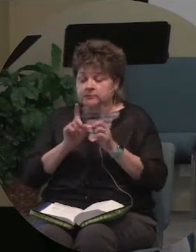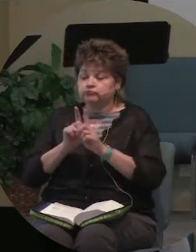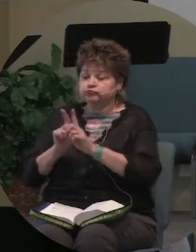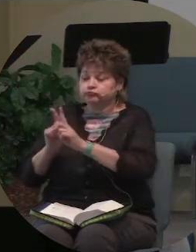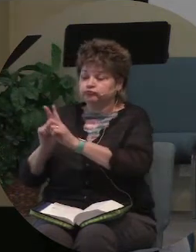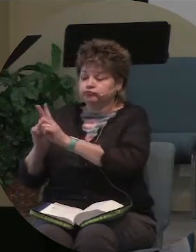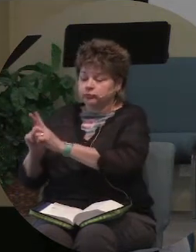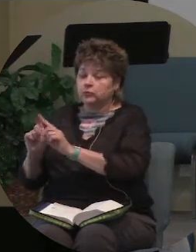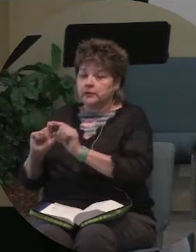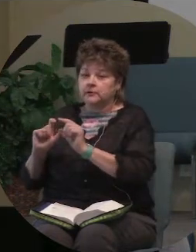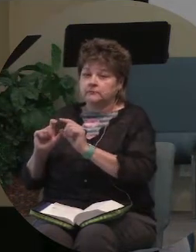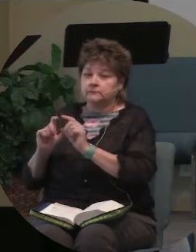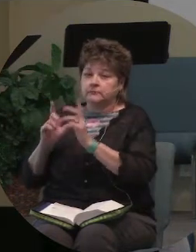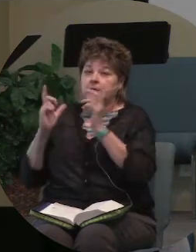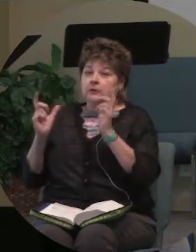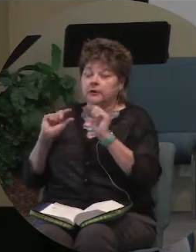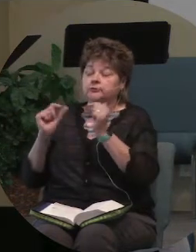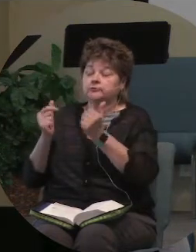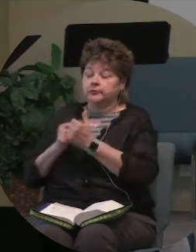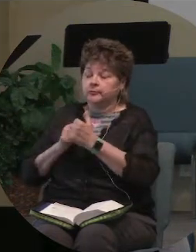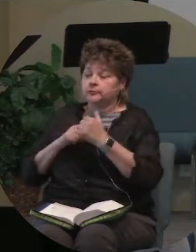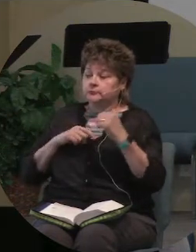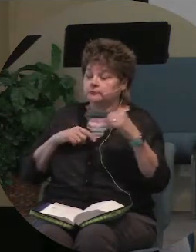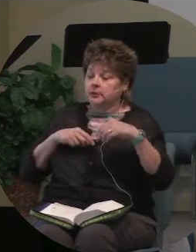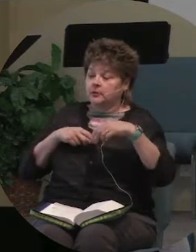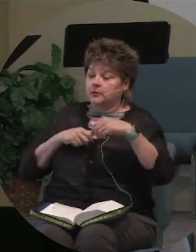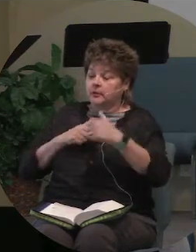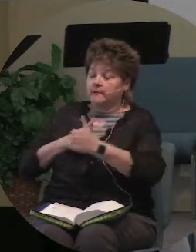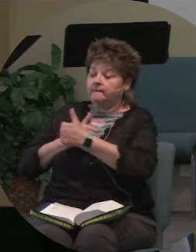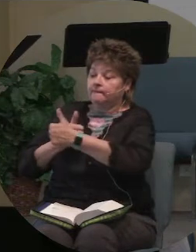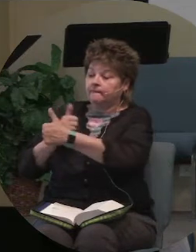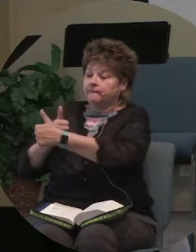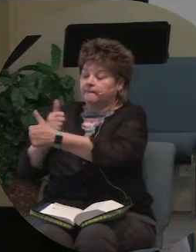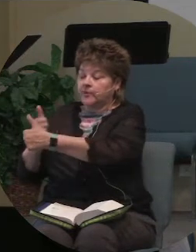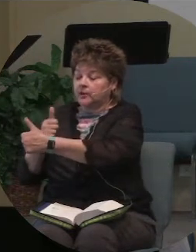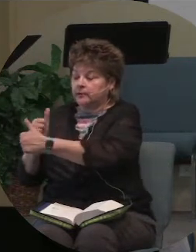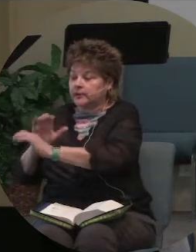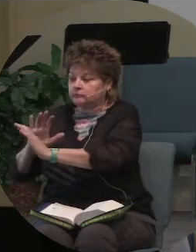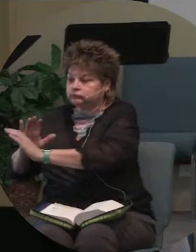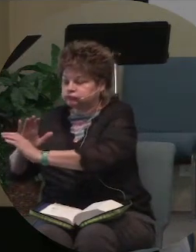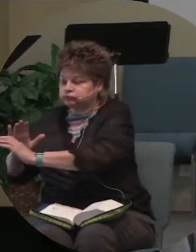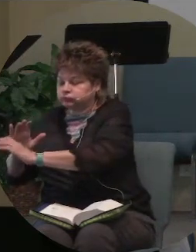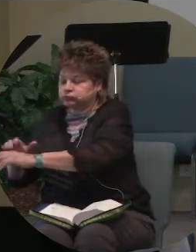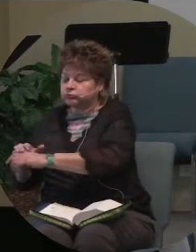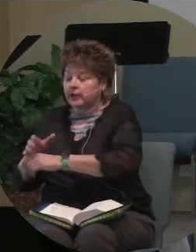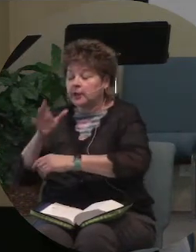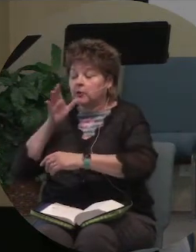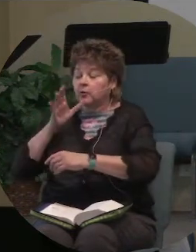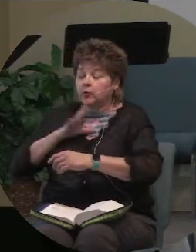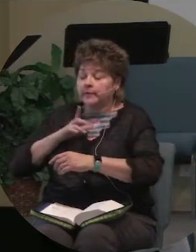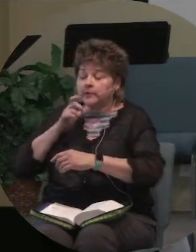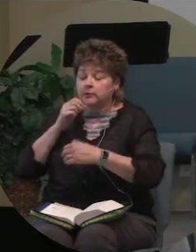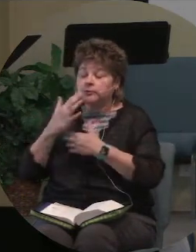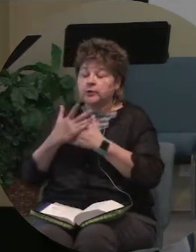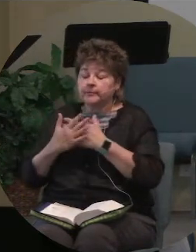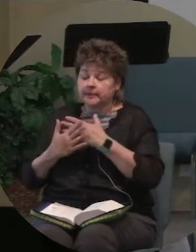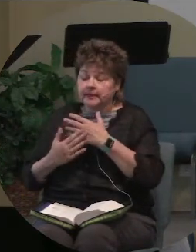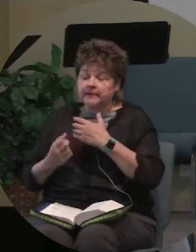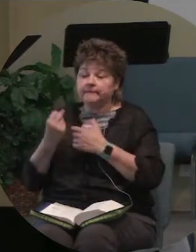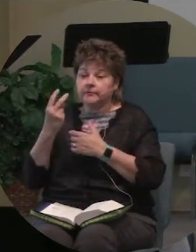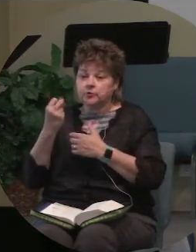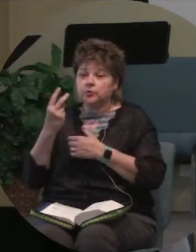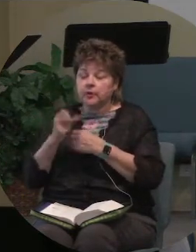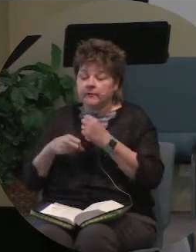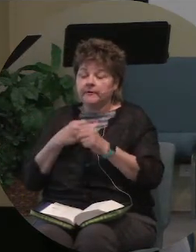crowd was following him and pressing in on him. A woman who had had a hemorrhage for 12 years and had endured much at the